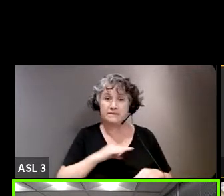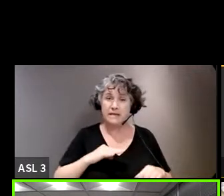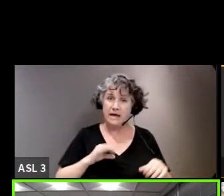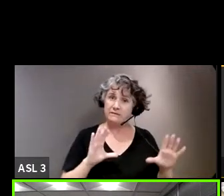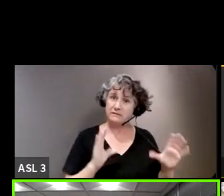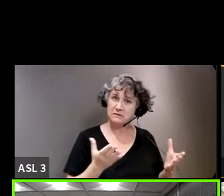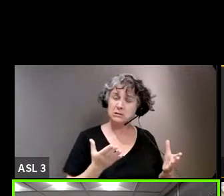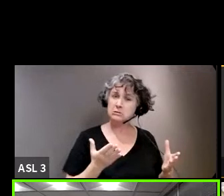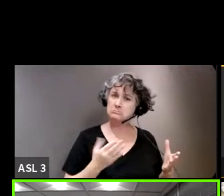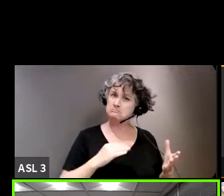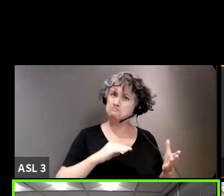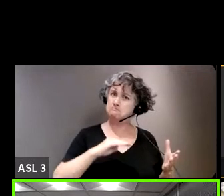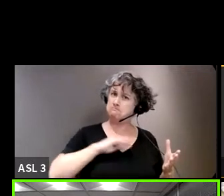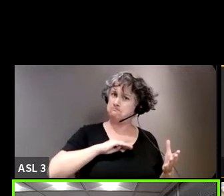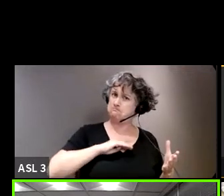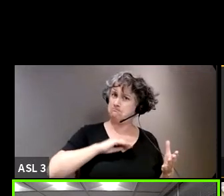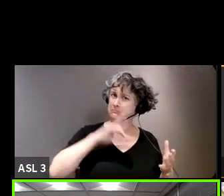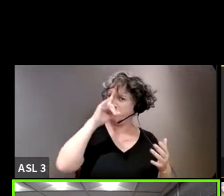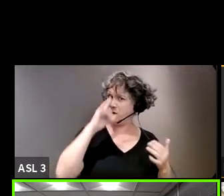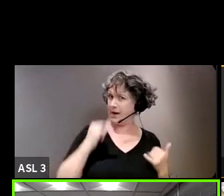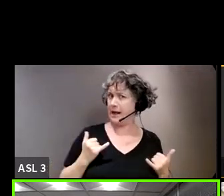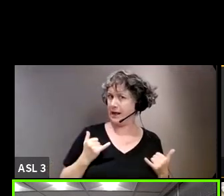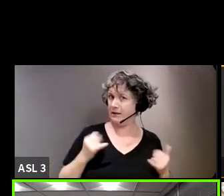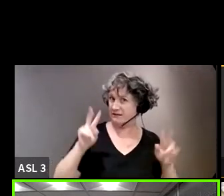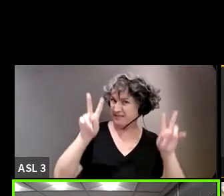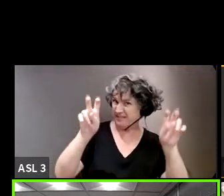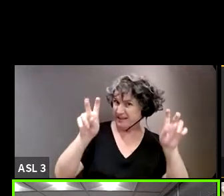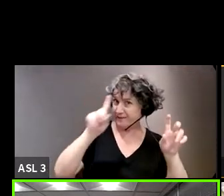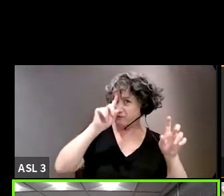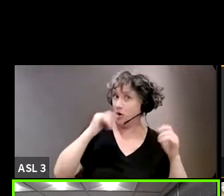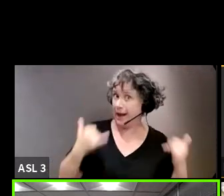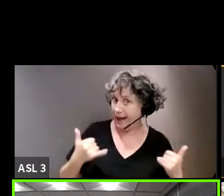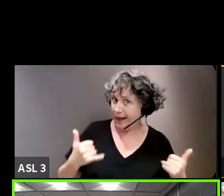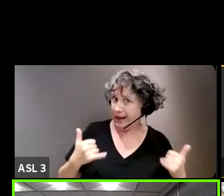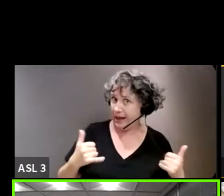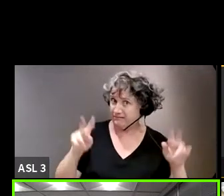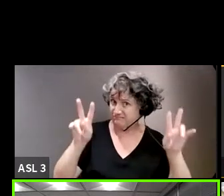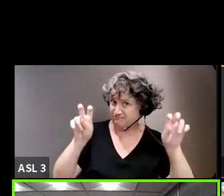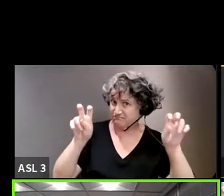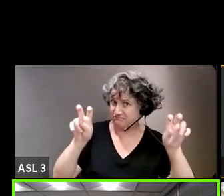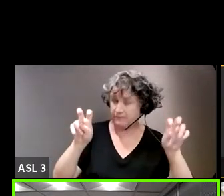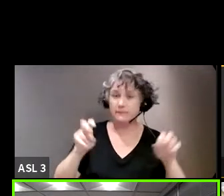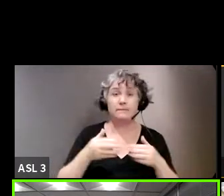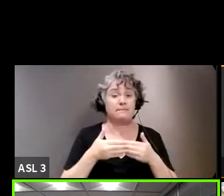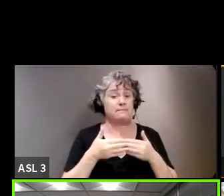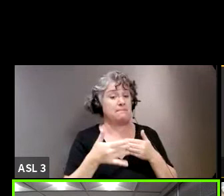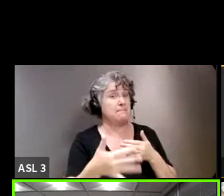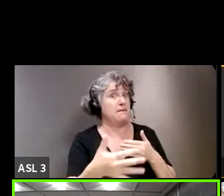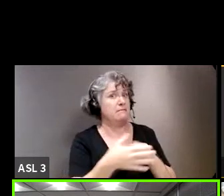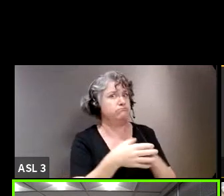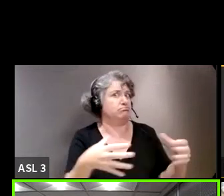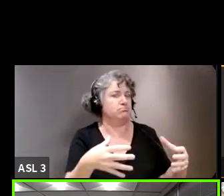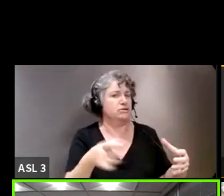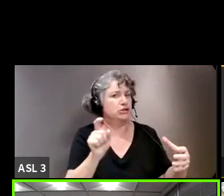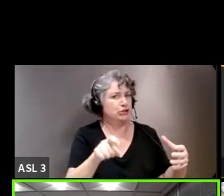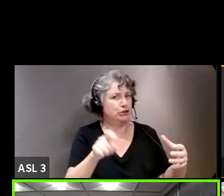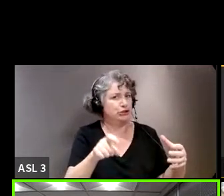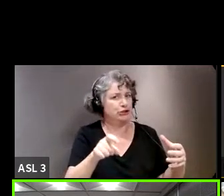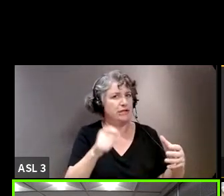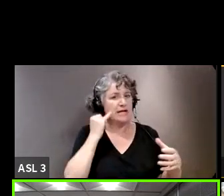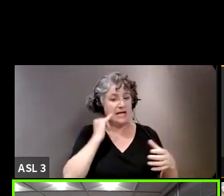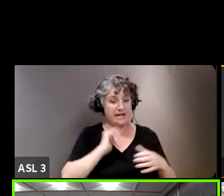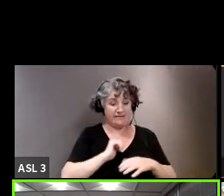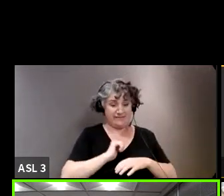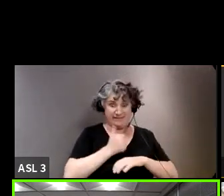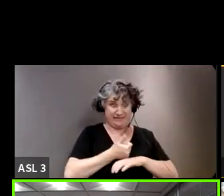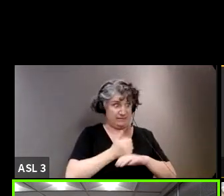adequately at this moment and i put in air quotes we're staffed adequately at this moment if we can get our actual establishment